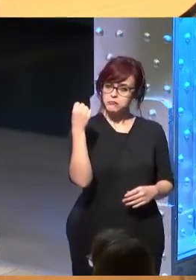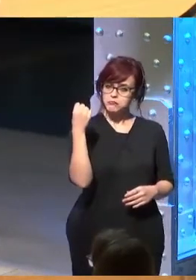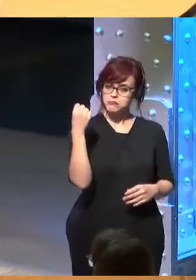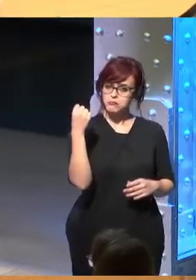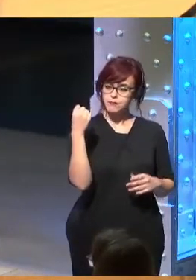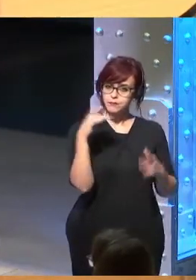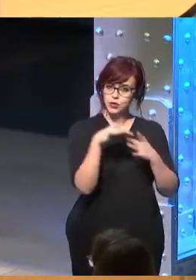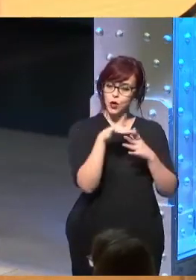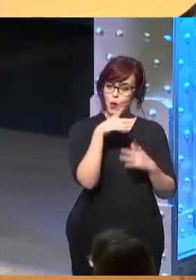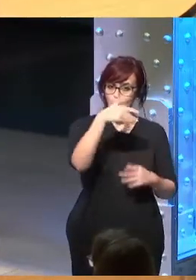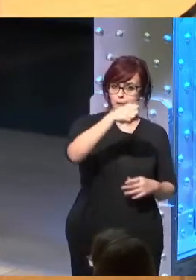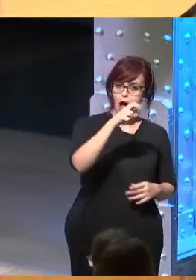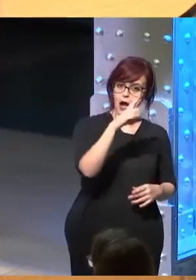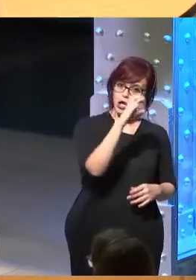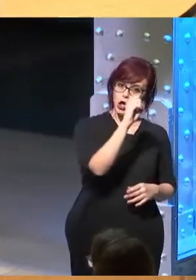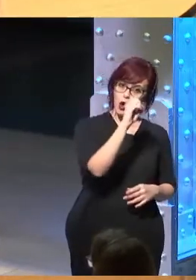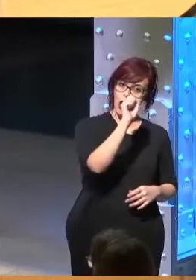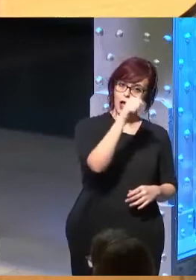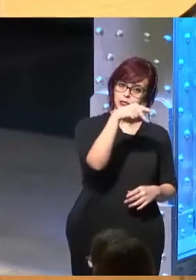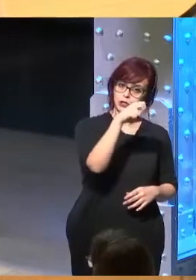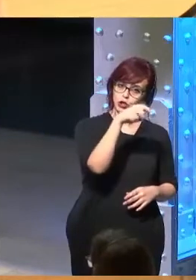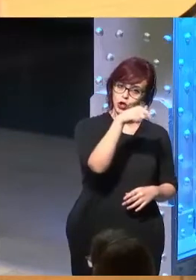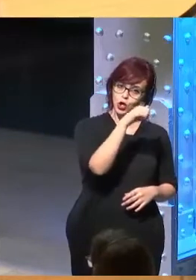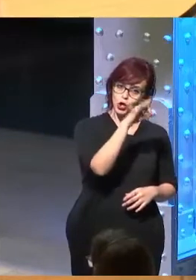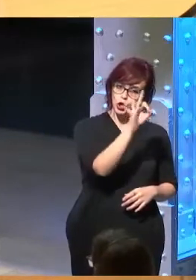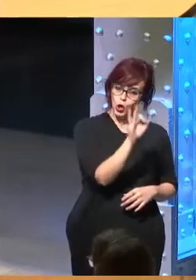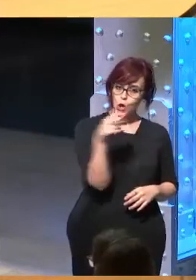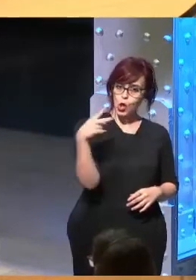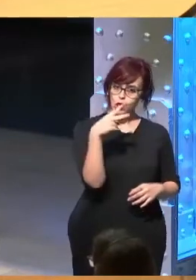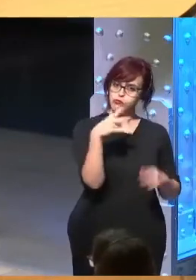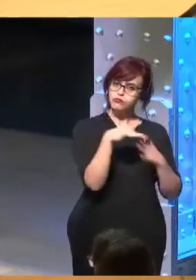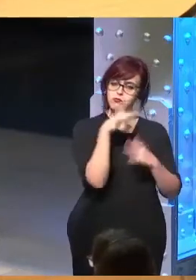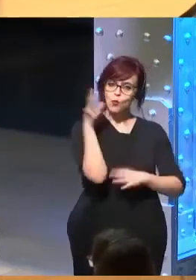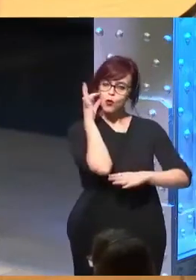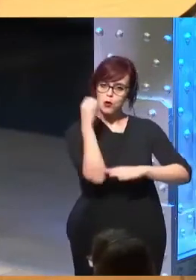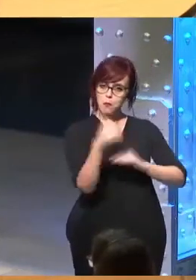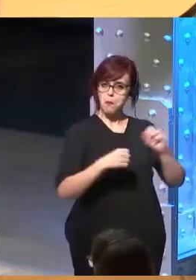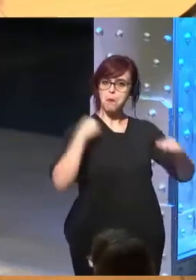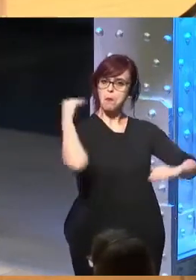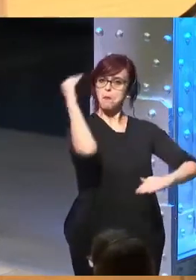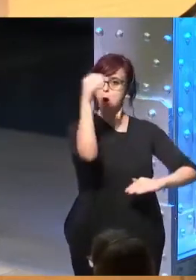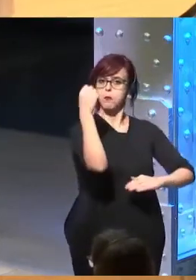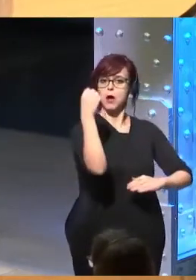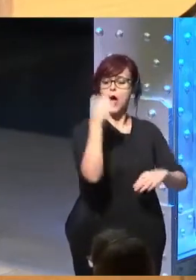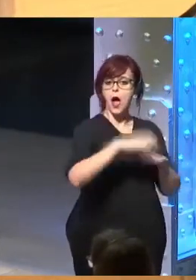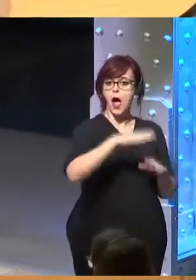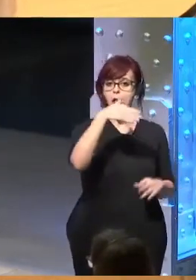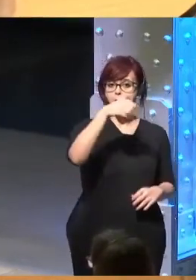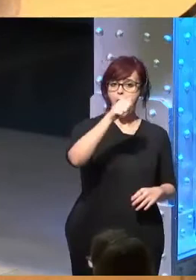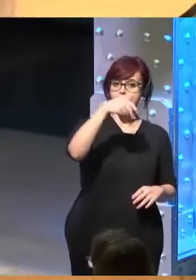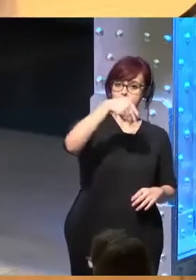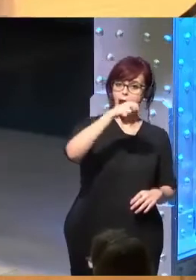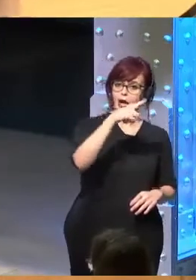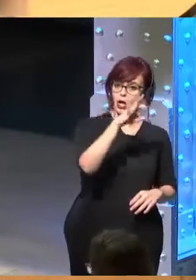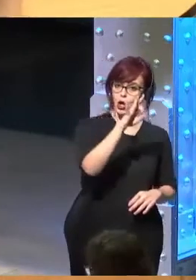20th century fiction, Mark Antony's just, a rather weak drunkard, and Cleopatra has it. Now, actually, that